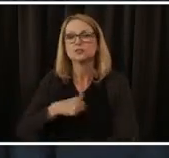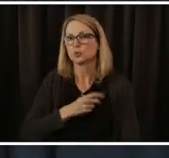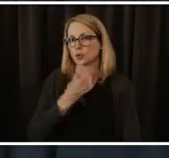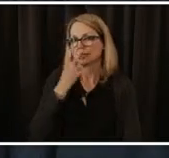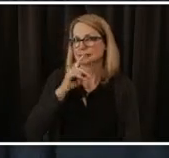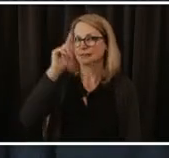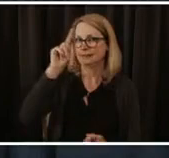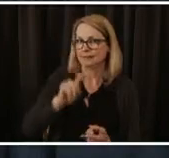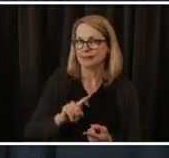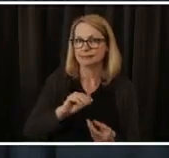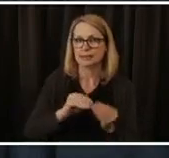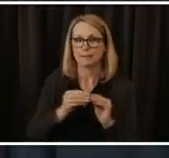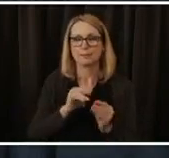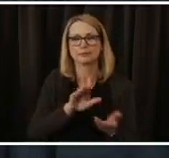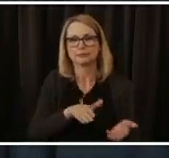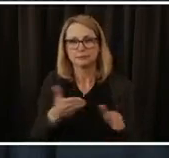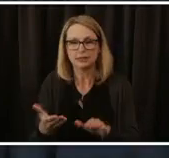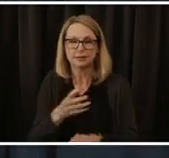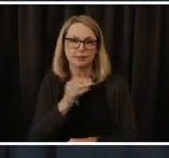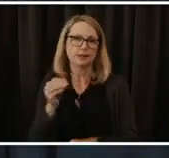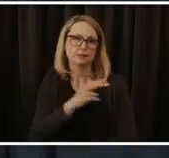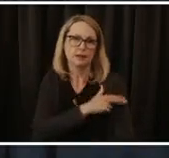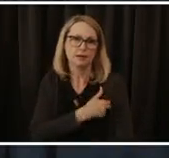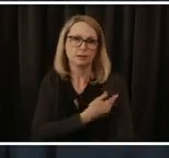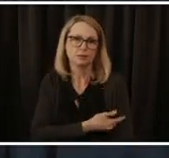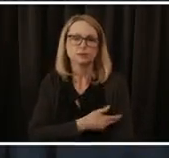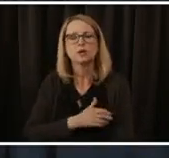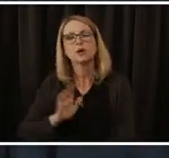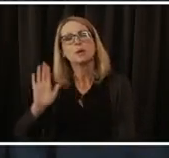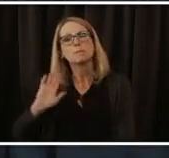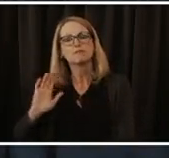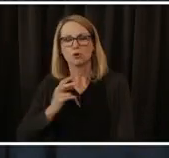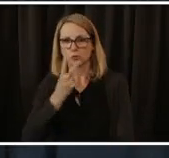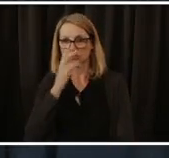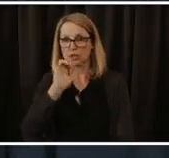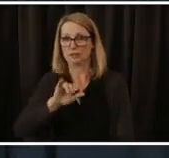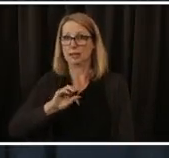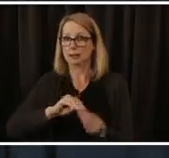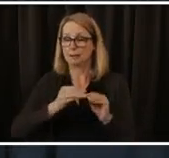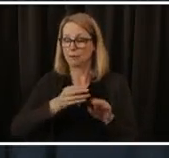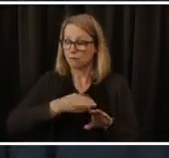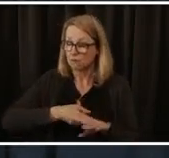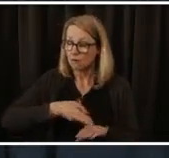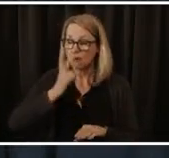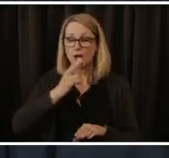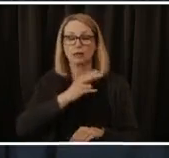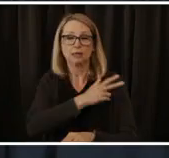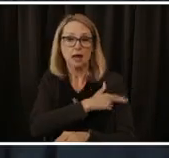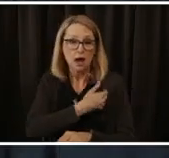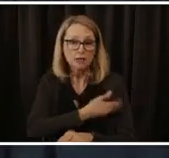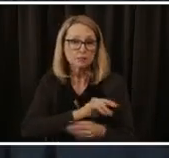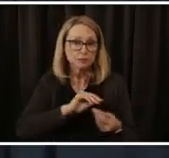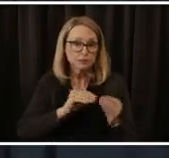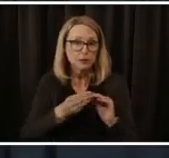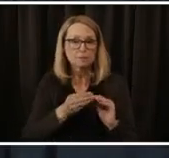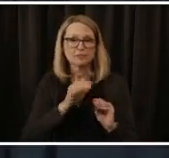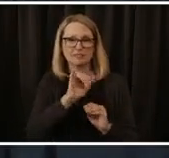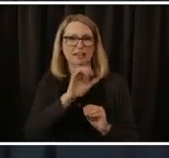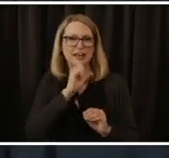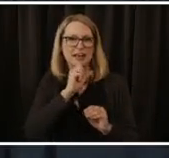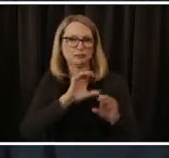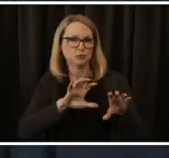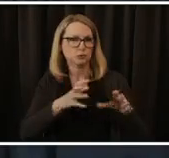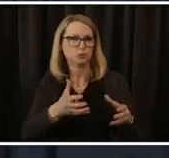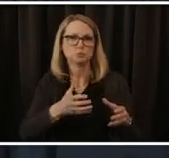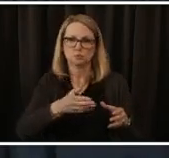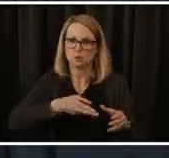their 60s and 70s and 80s than ever before in the hospital, but we have more and more people in the hospital in their 30s and 40s and 50s and